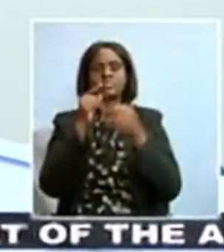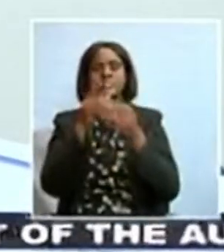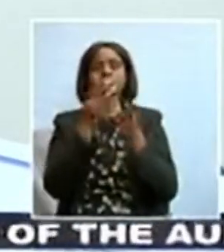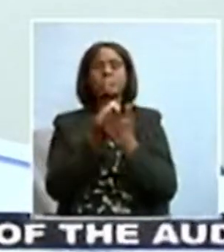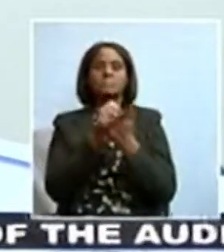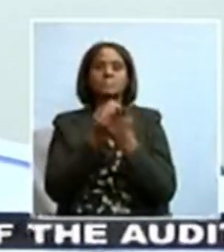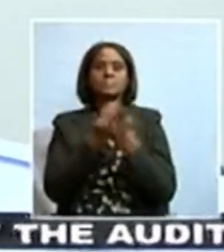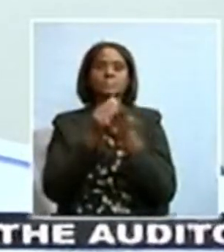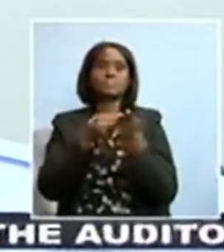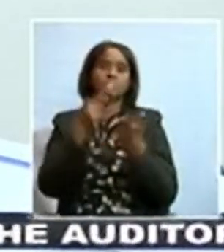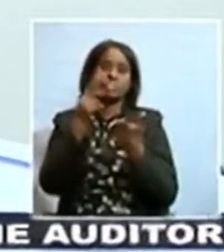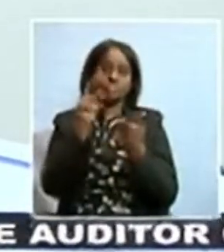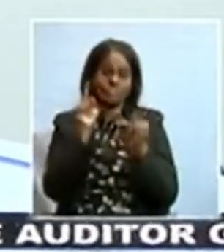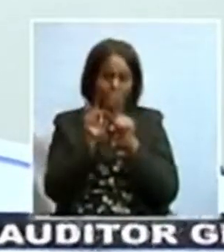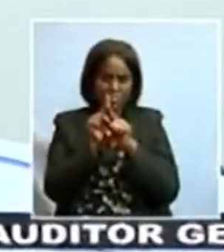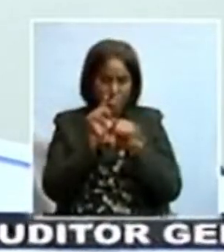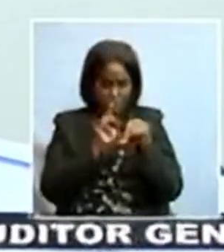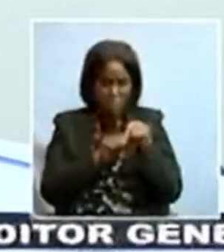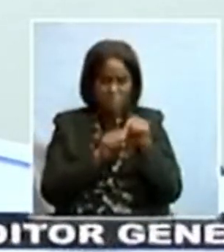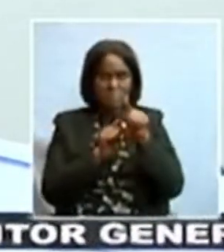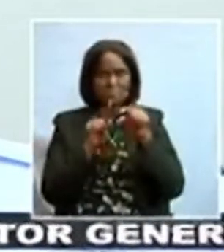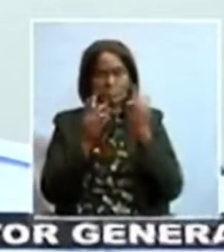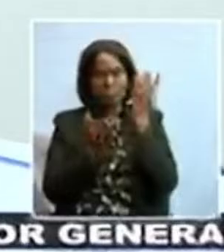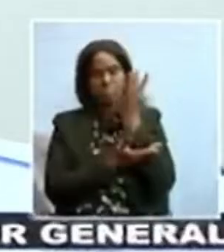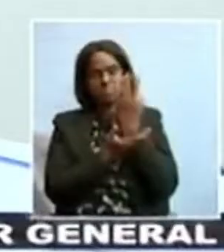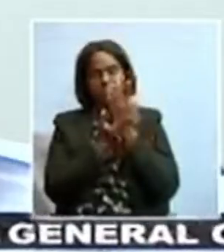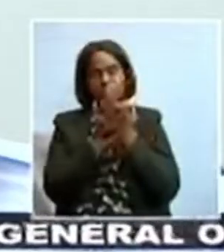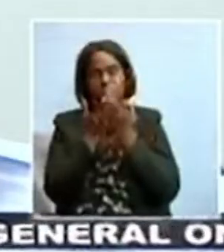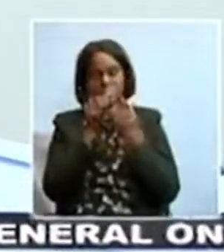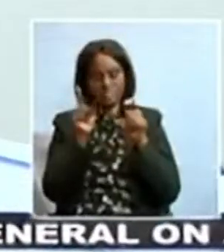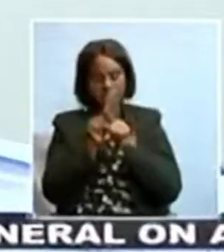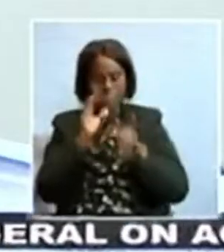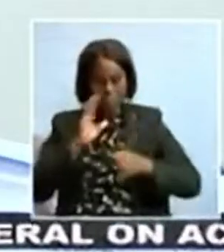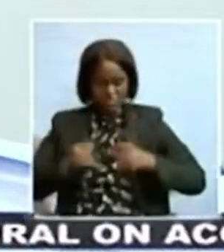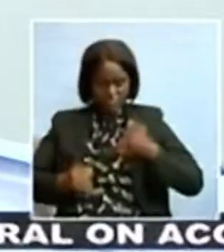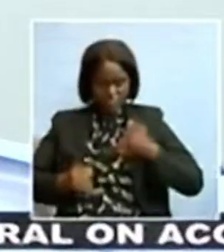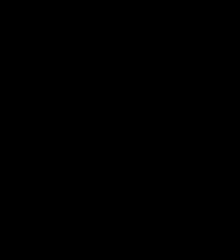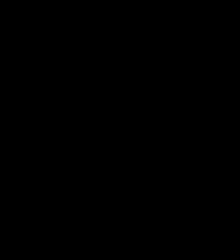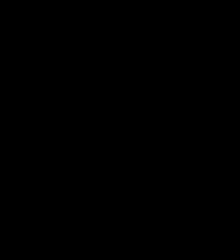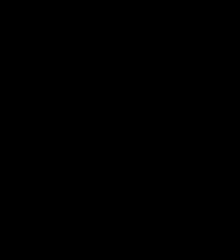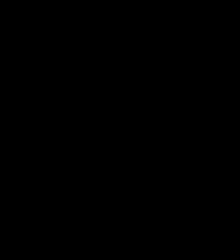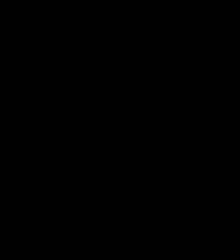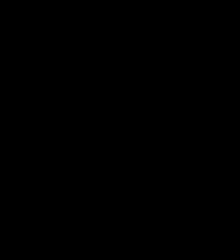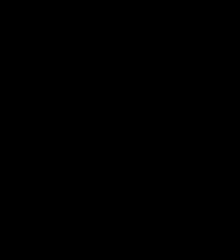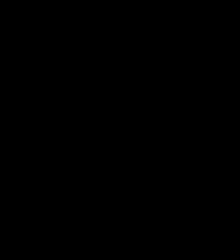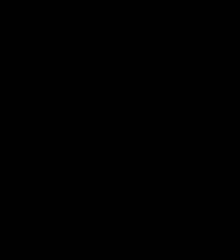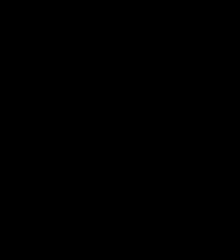revenue, at the same time enhancing the enjoyment of service.